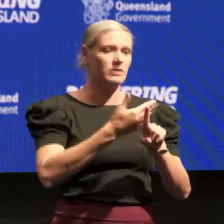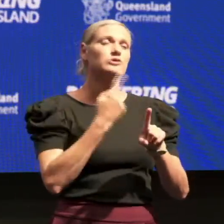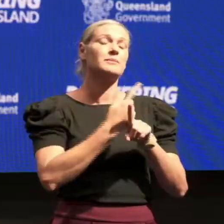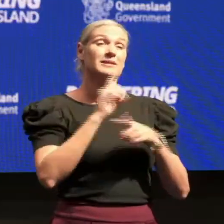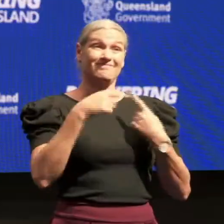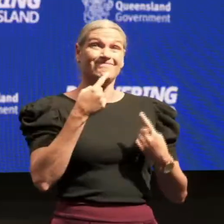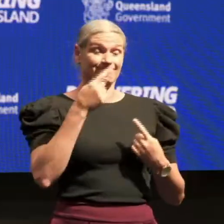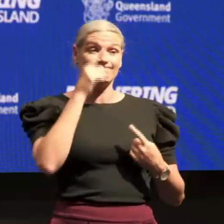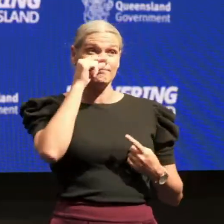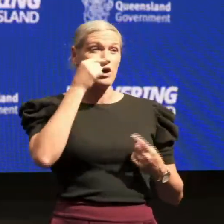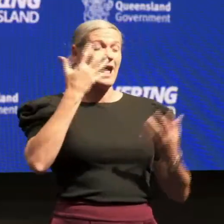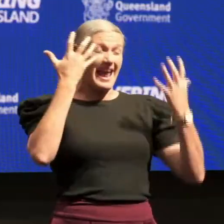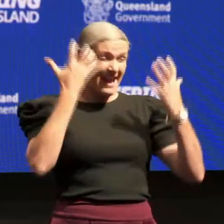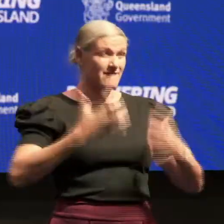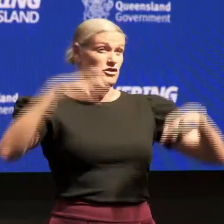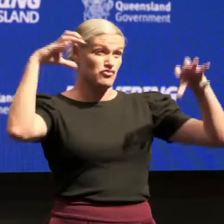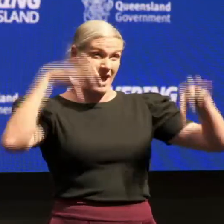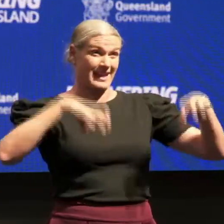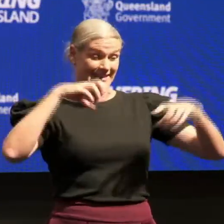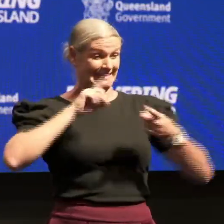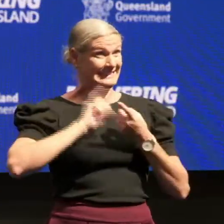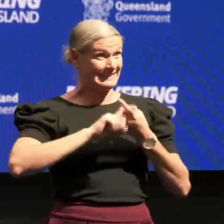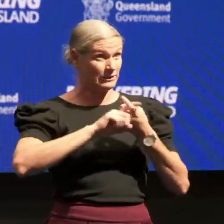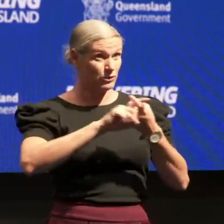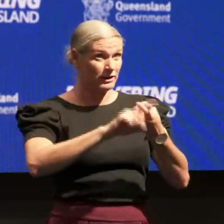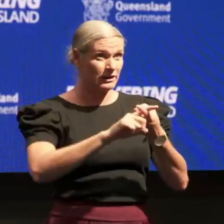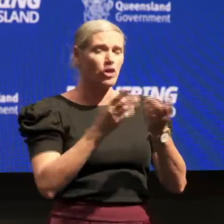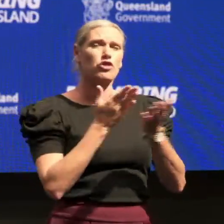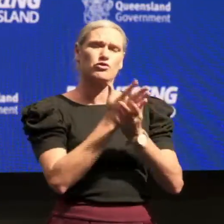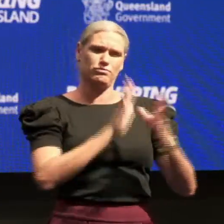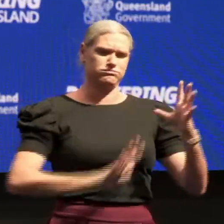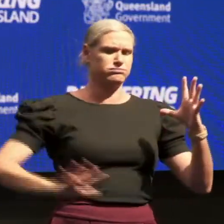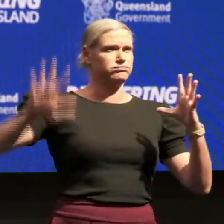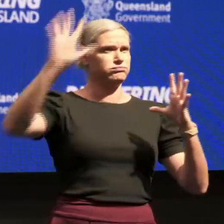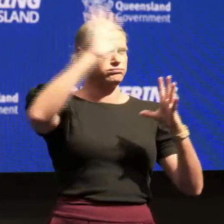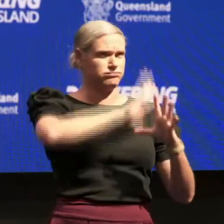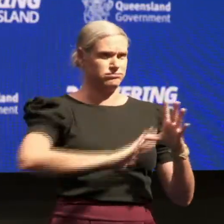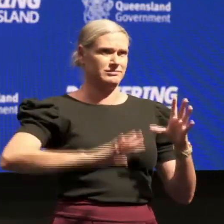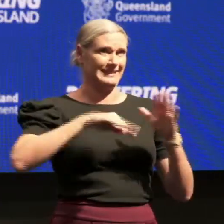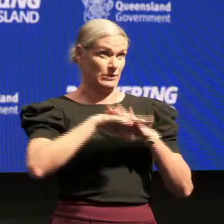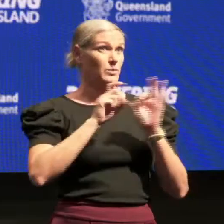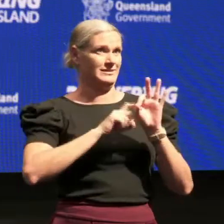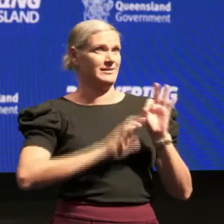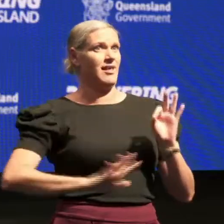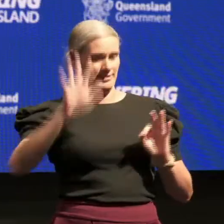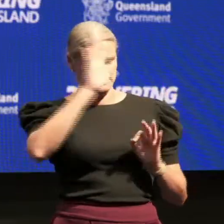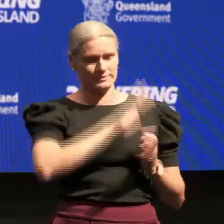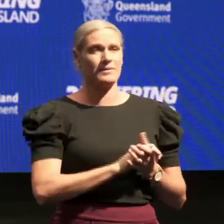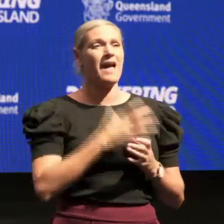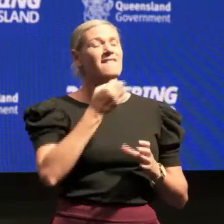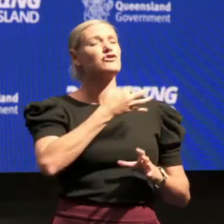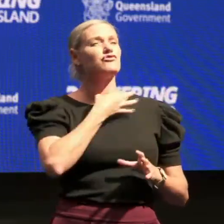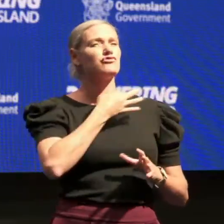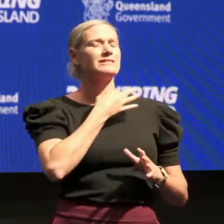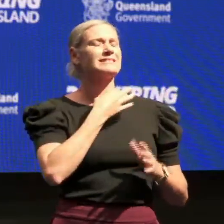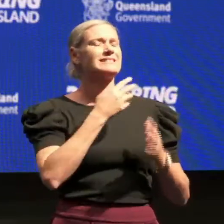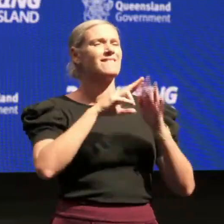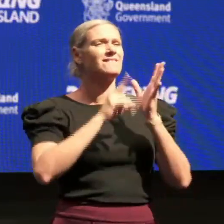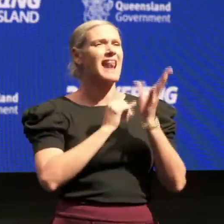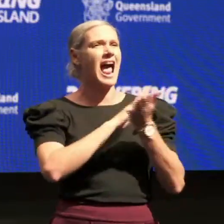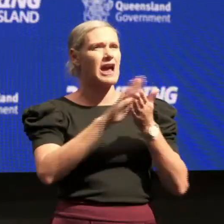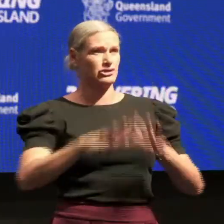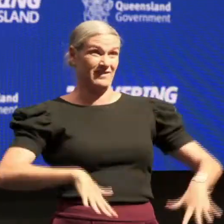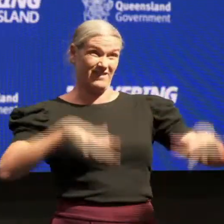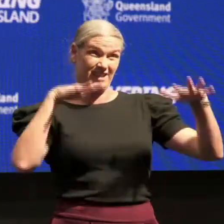the prospect of heavy rainfall continuing across a large area of our state and the risk of flash flooding that